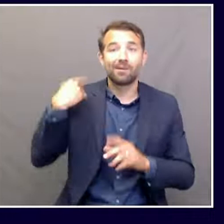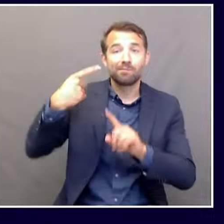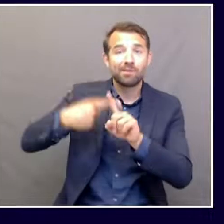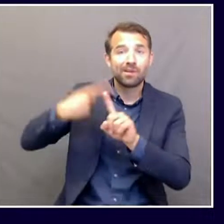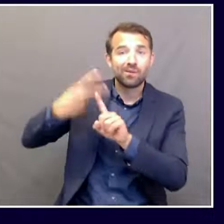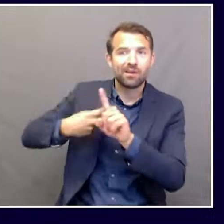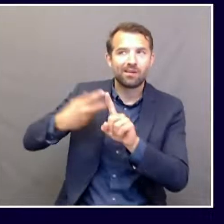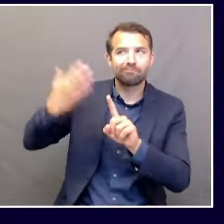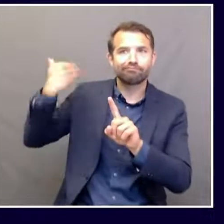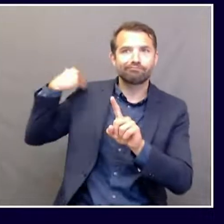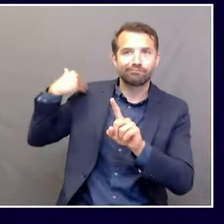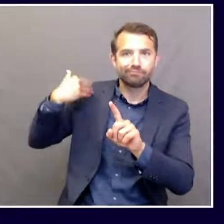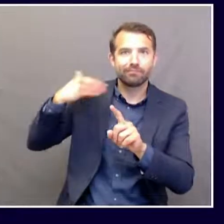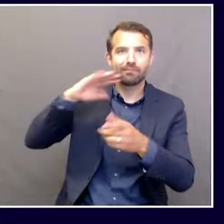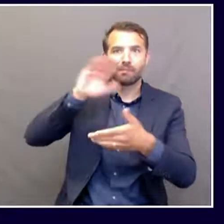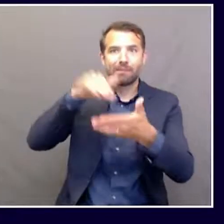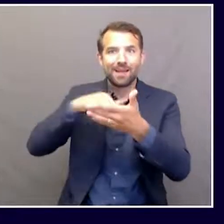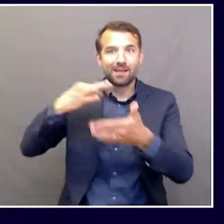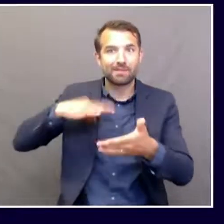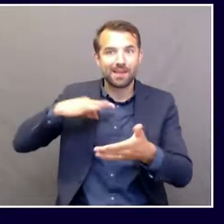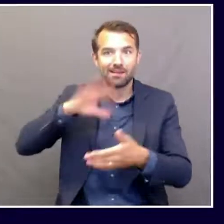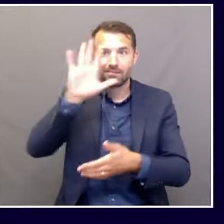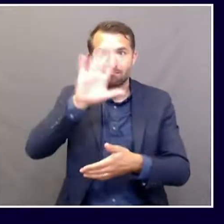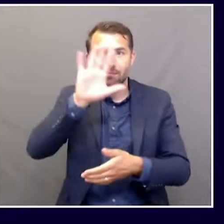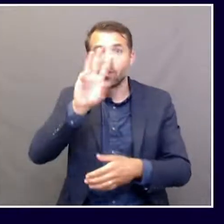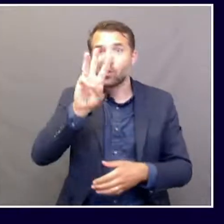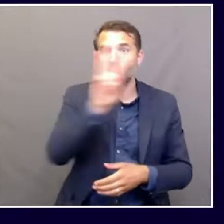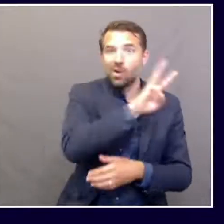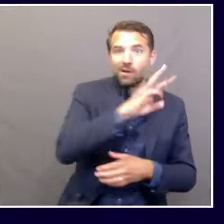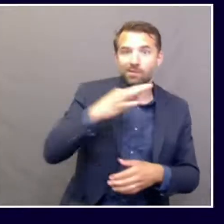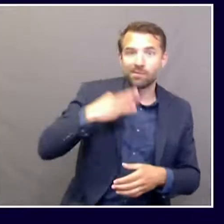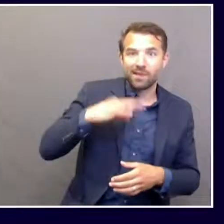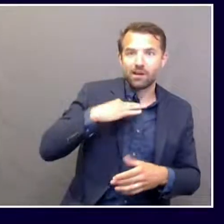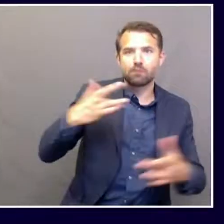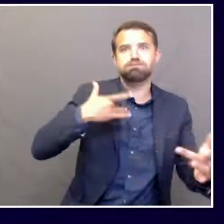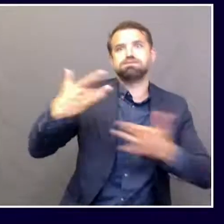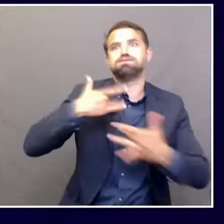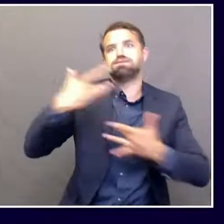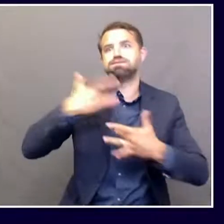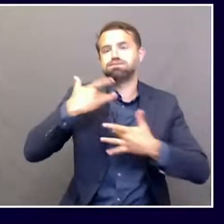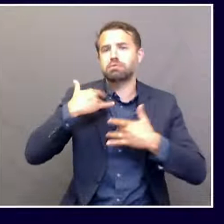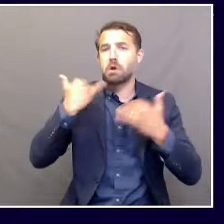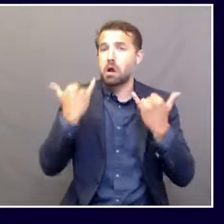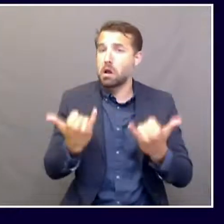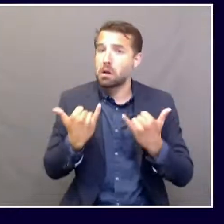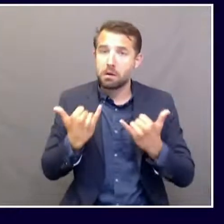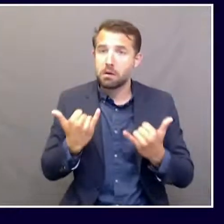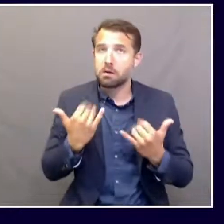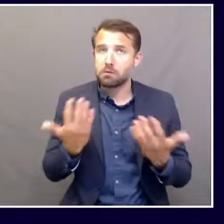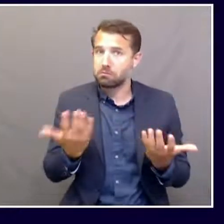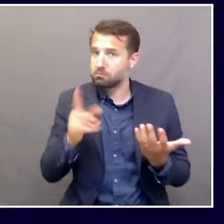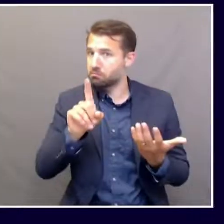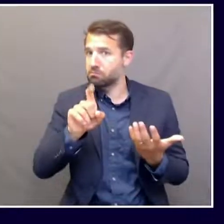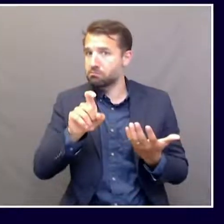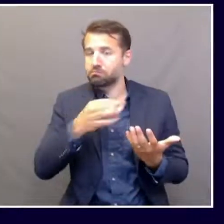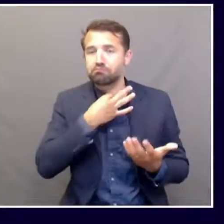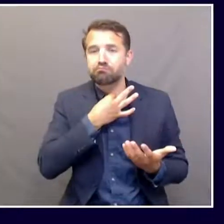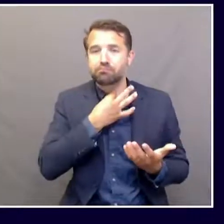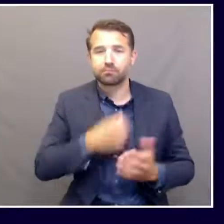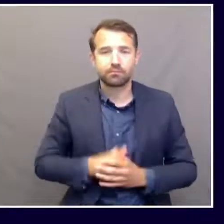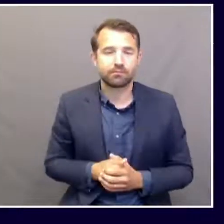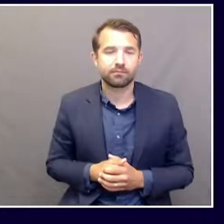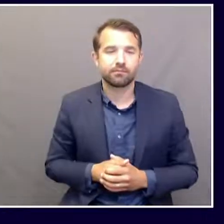wondering if that has changed or you're not really concerned about any place in particular. Well, Emily,